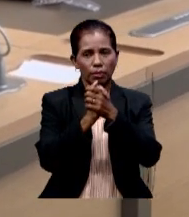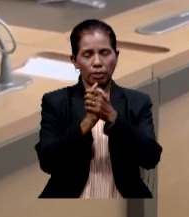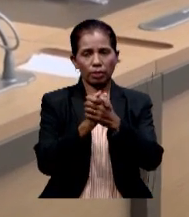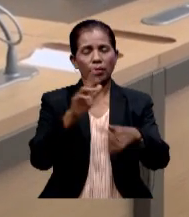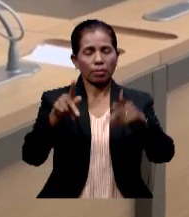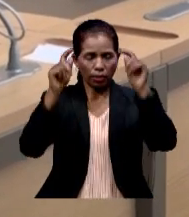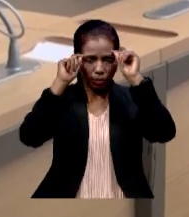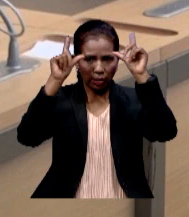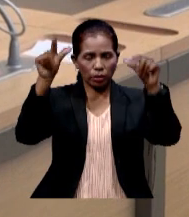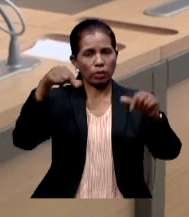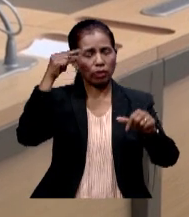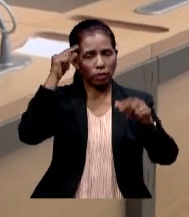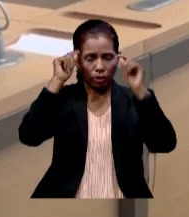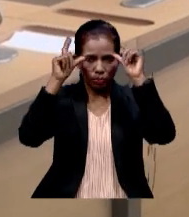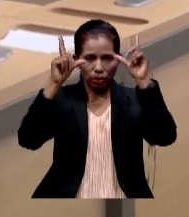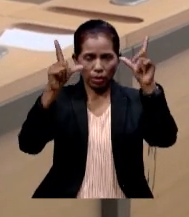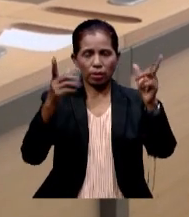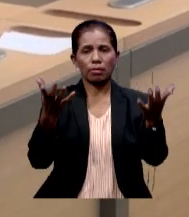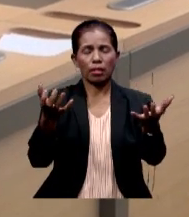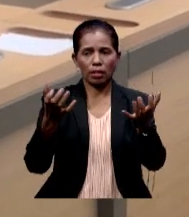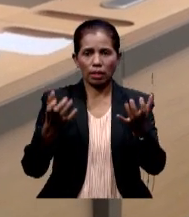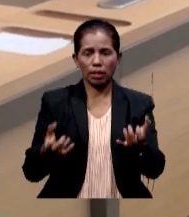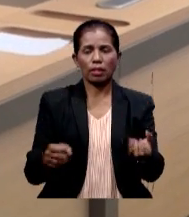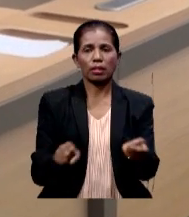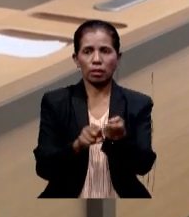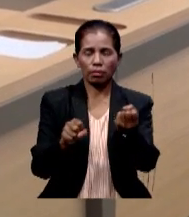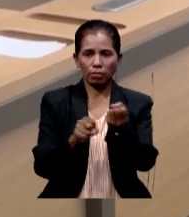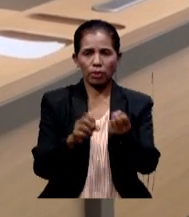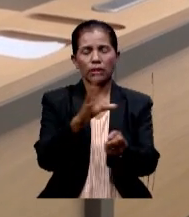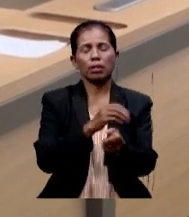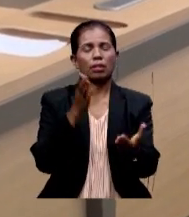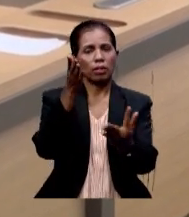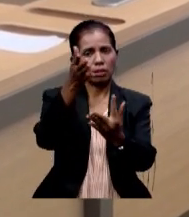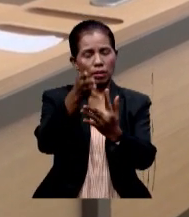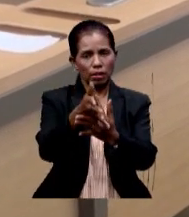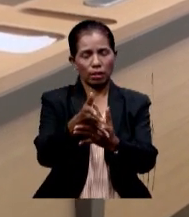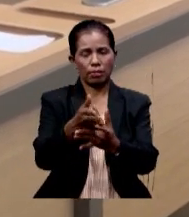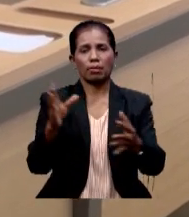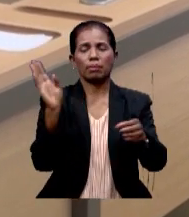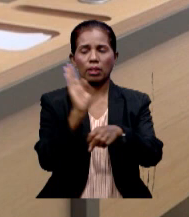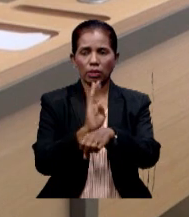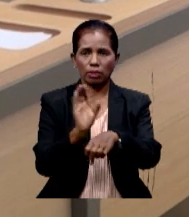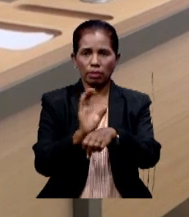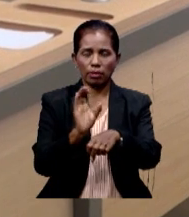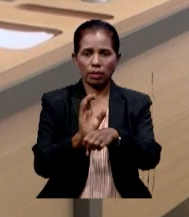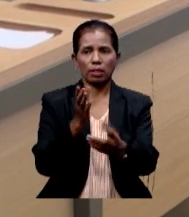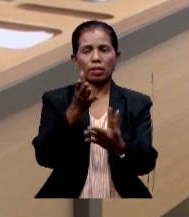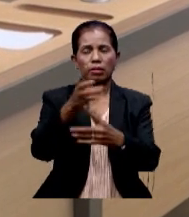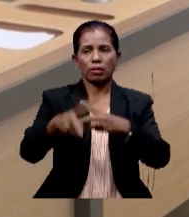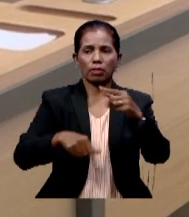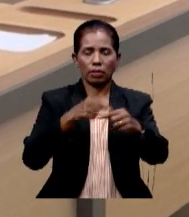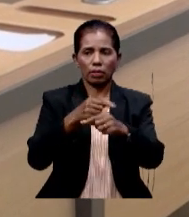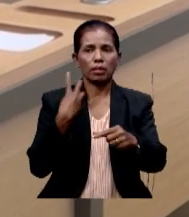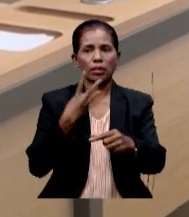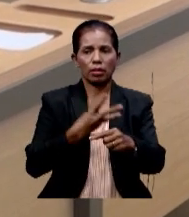Timorese government to substantially advance both in the bilateral and the multilateral tracks, especially for the successful conclusion of